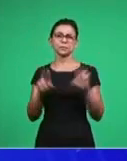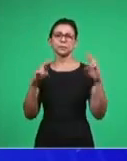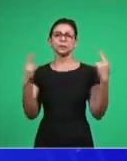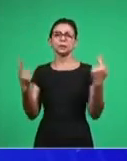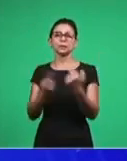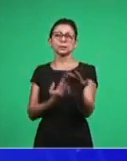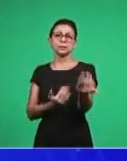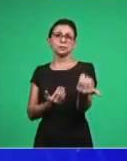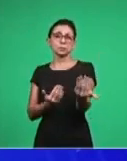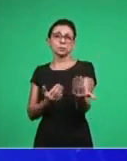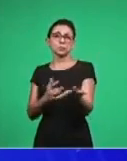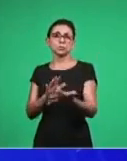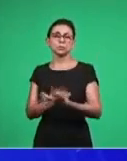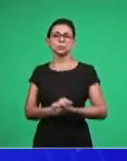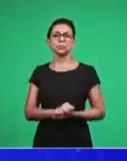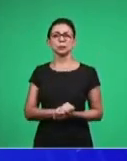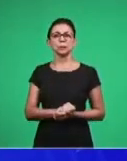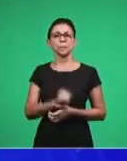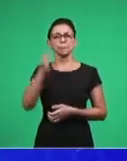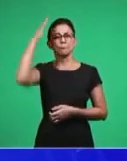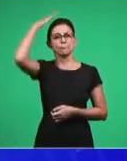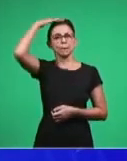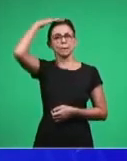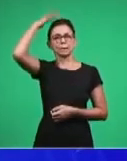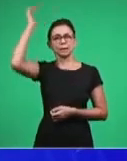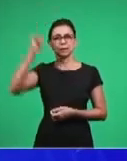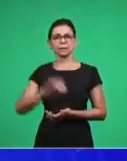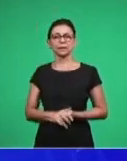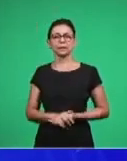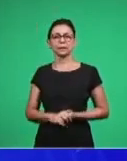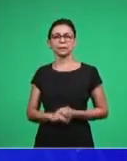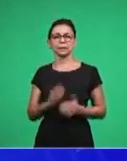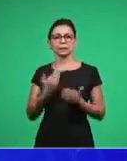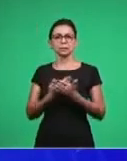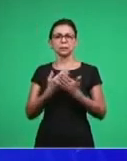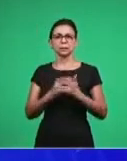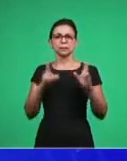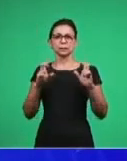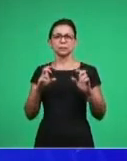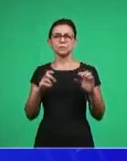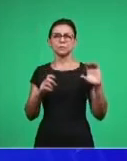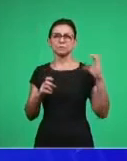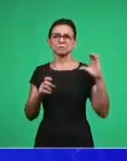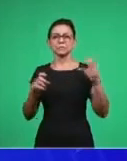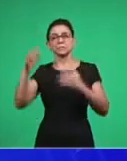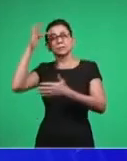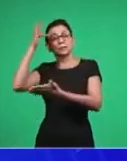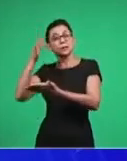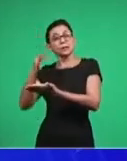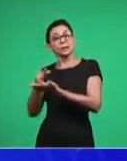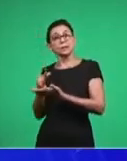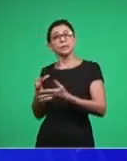There was a youth seminar as well in Paraná.